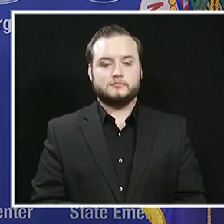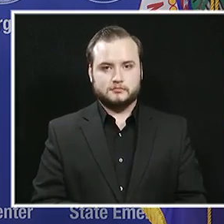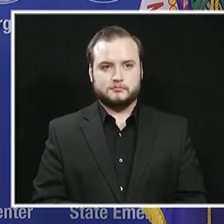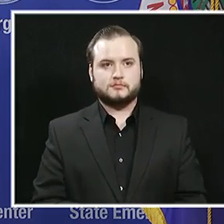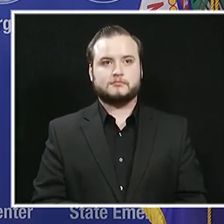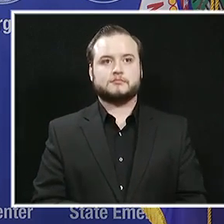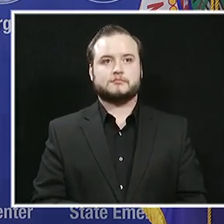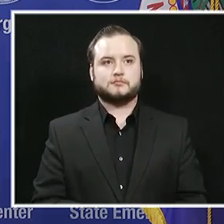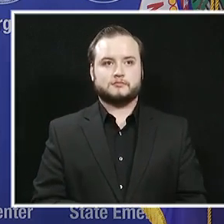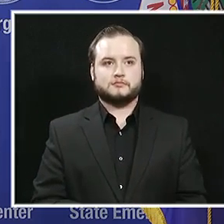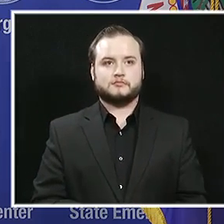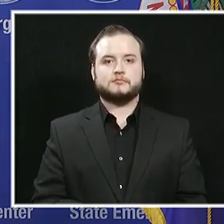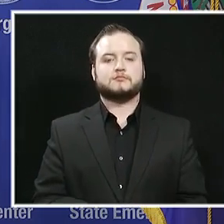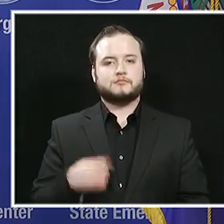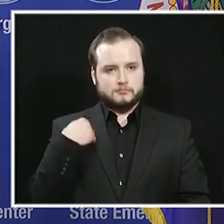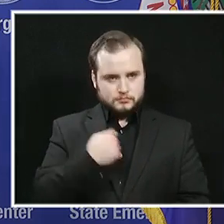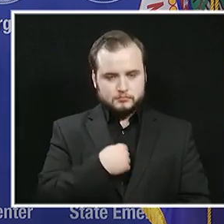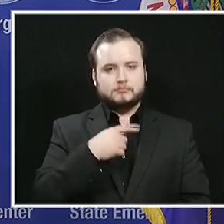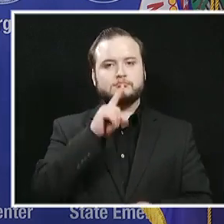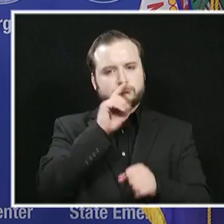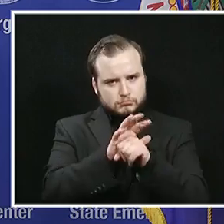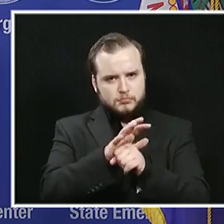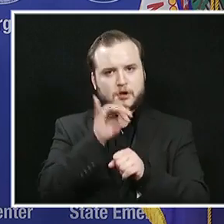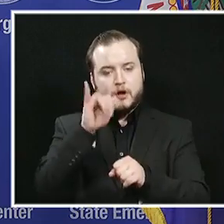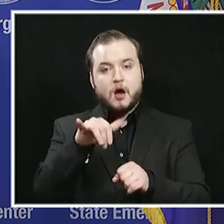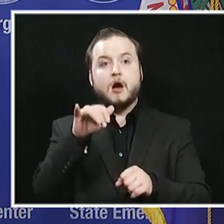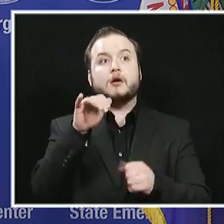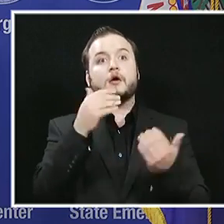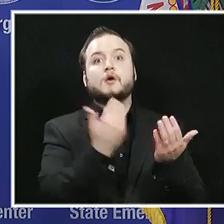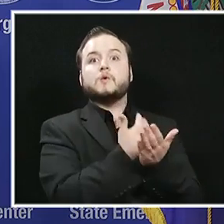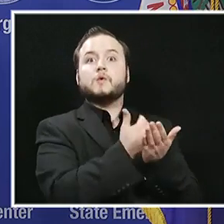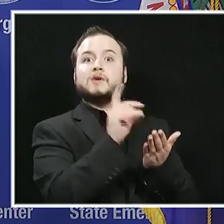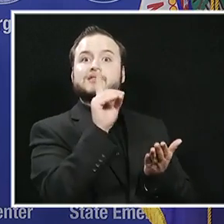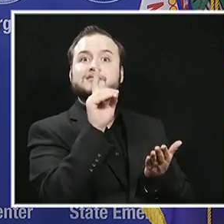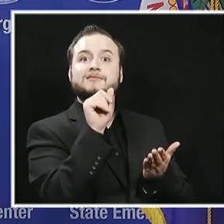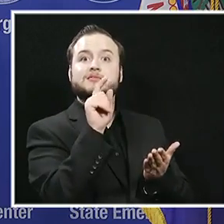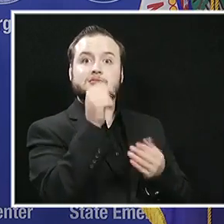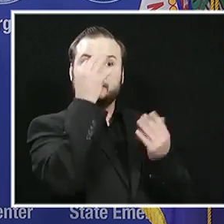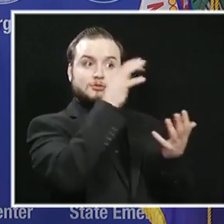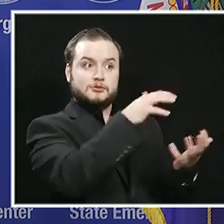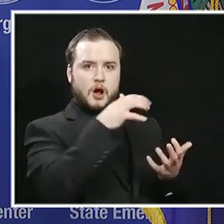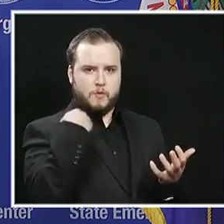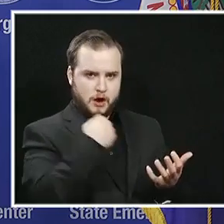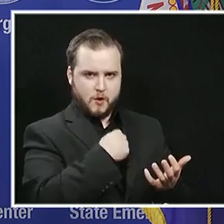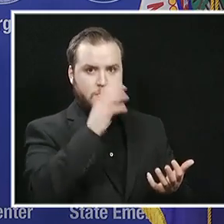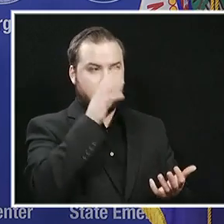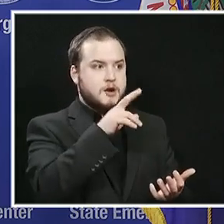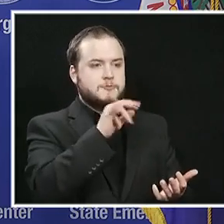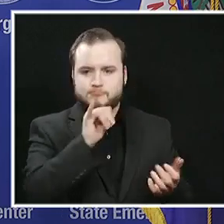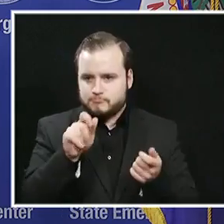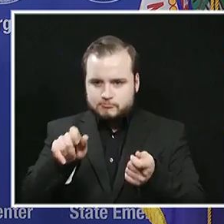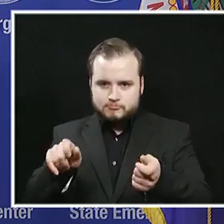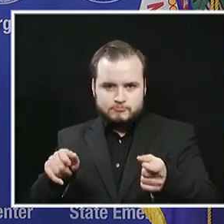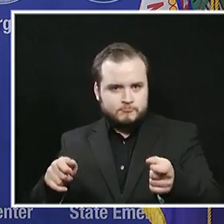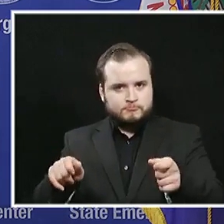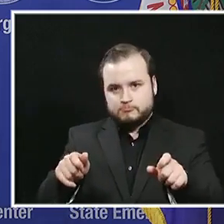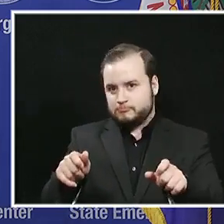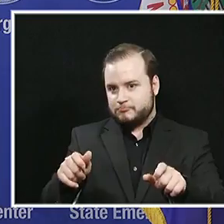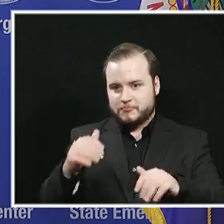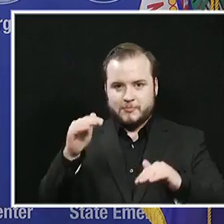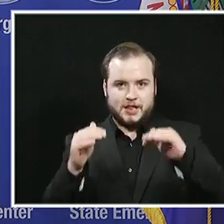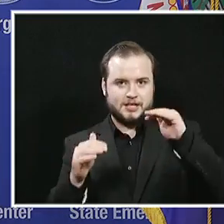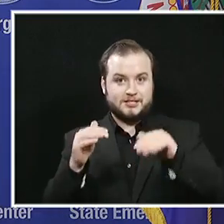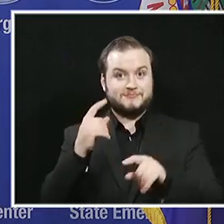to adjust it accordingly and to make sure that we are balancing correctly public health with well-being